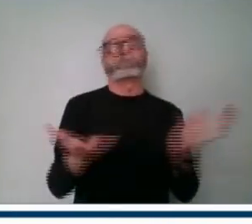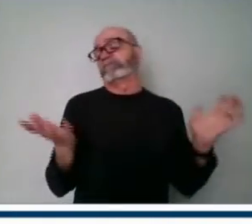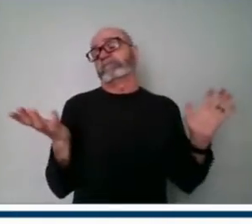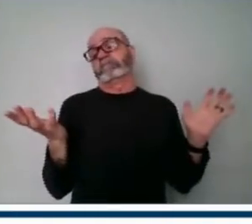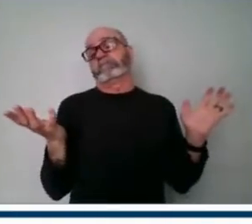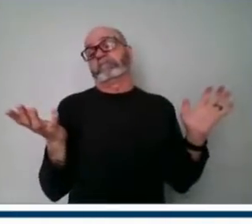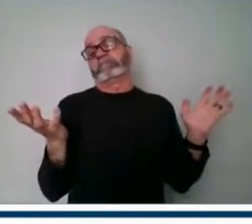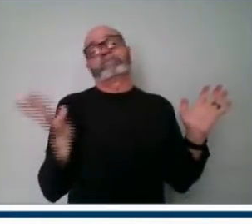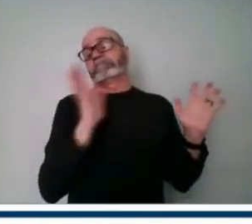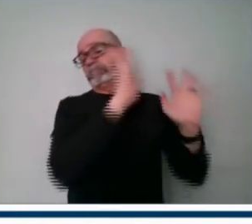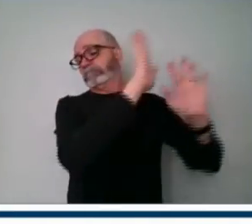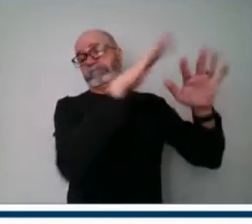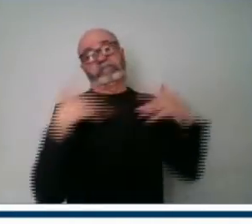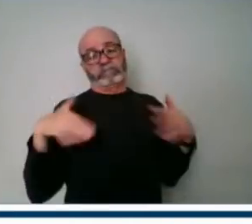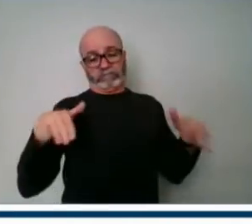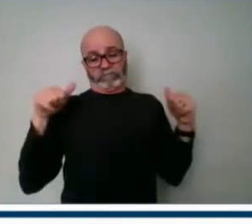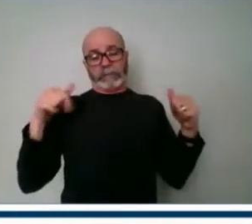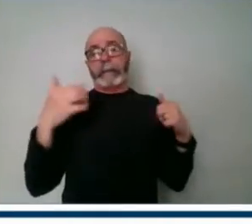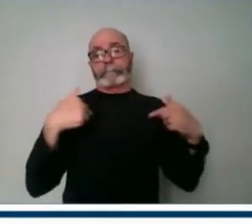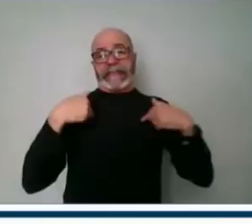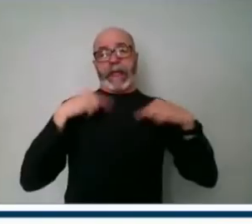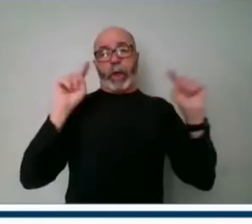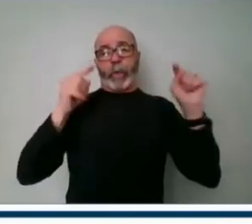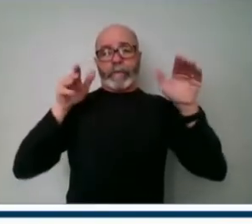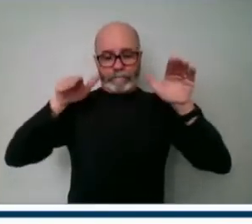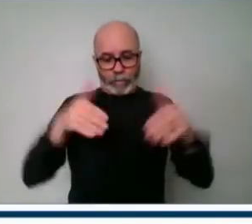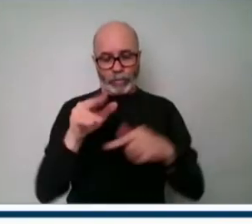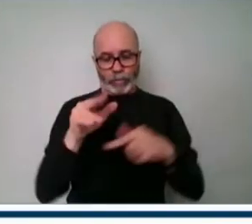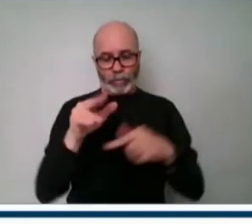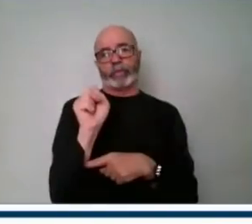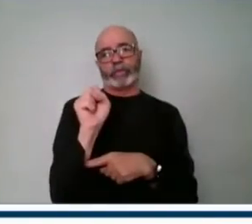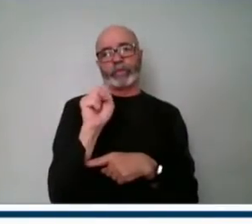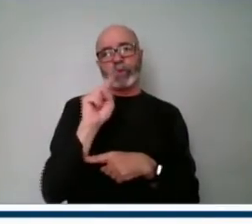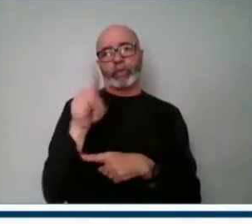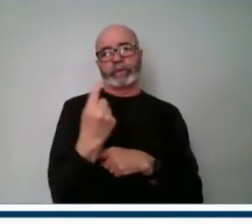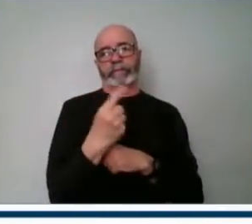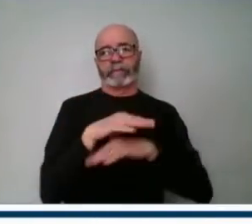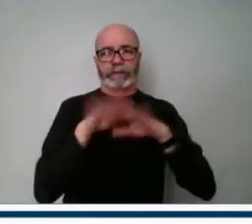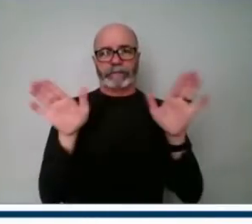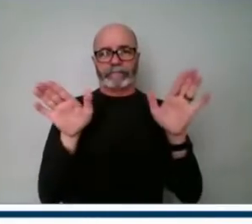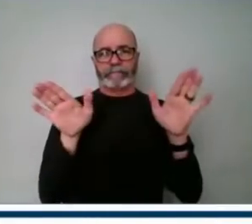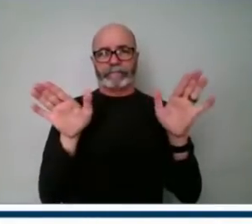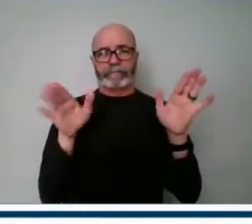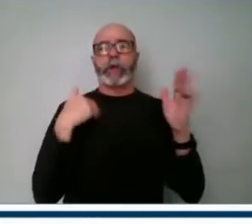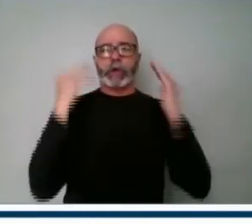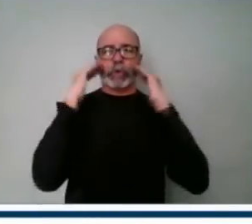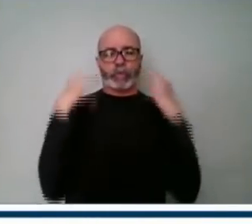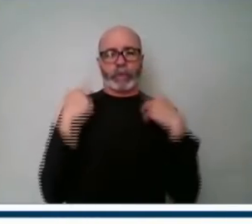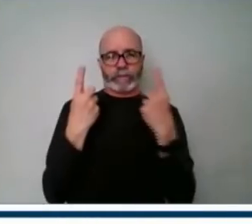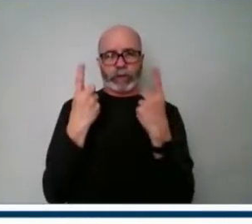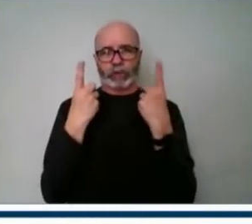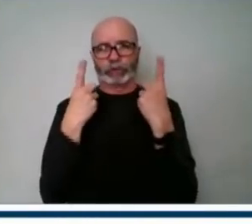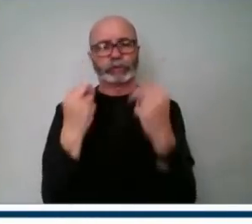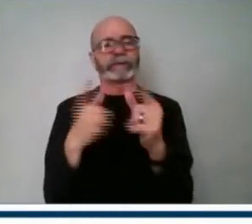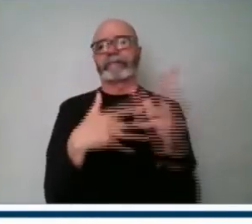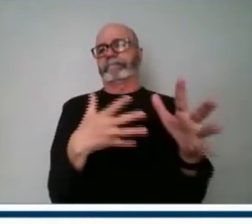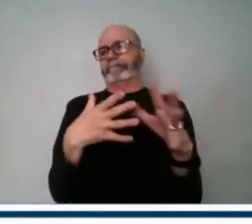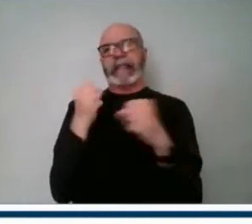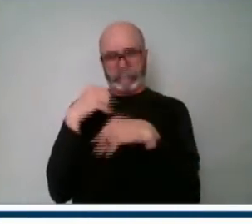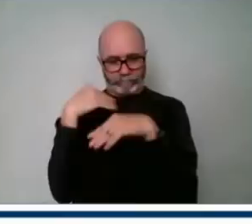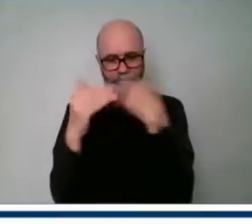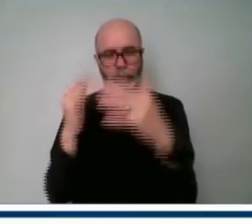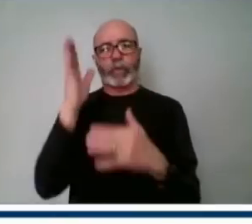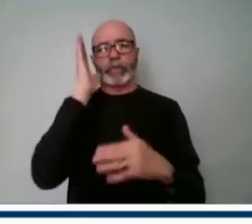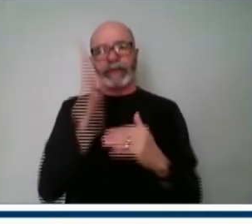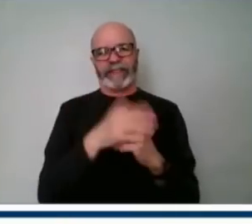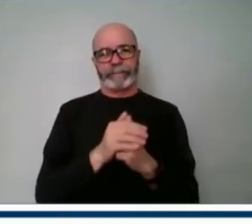program, what we know that we can roll out the fastest. For the last year, I have not concentrated on comparing myself